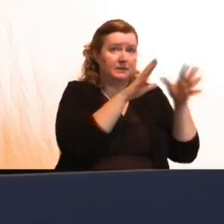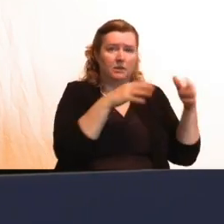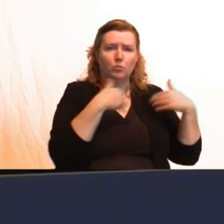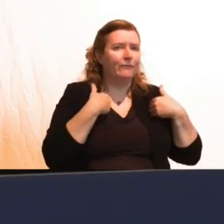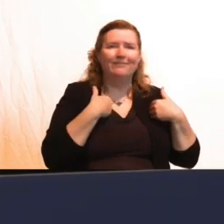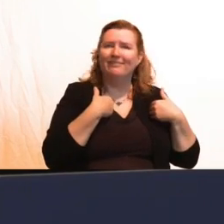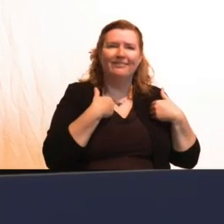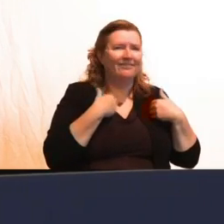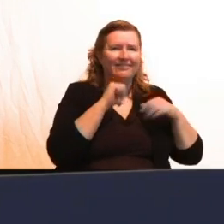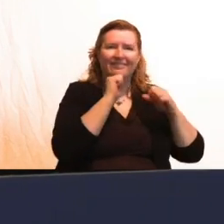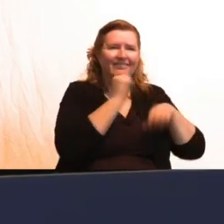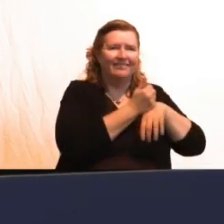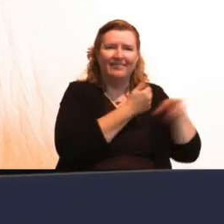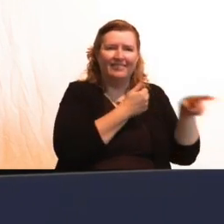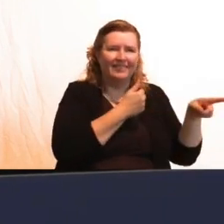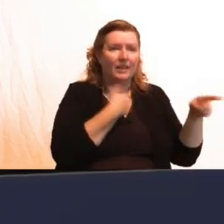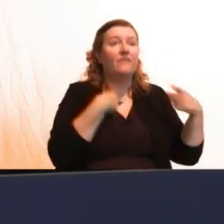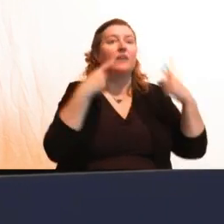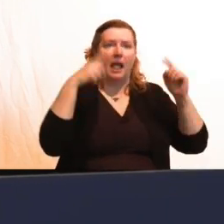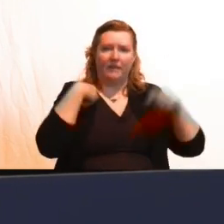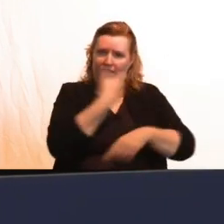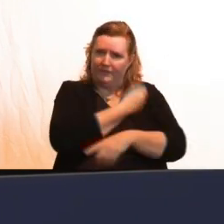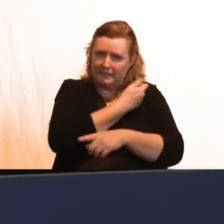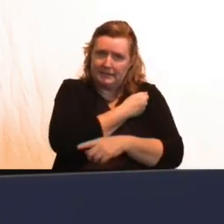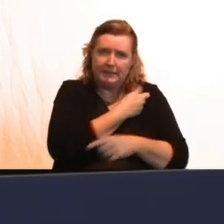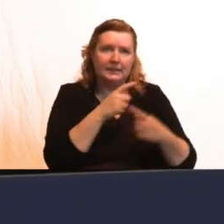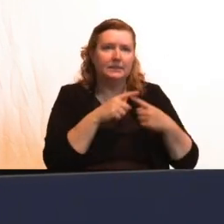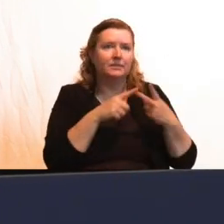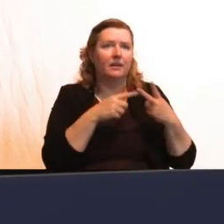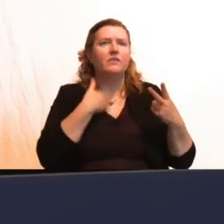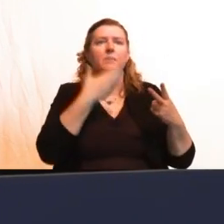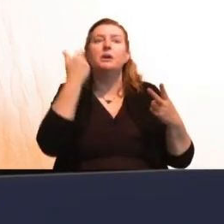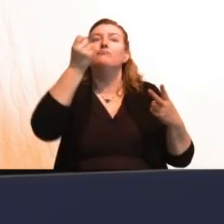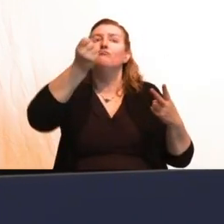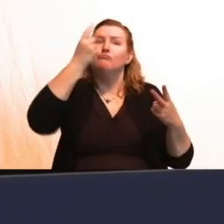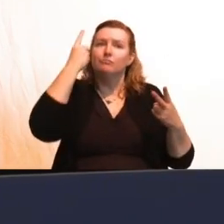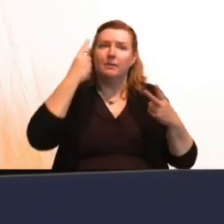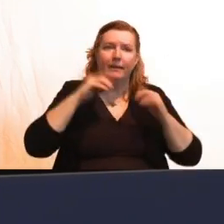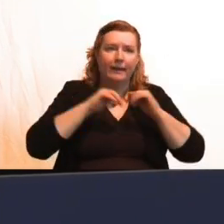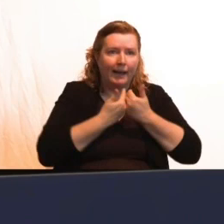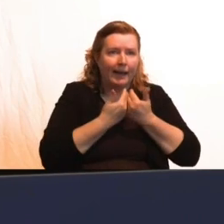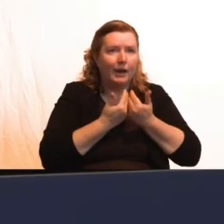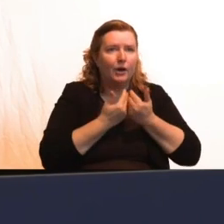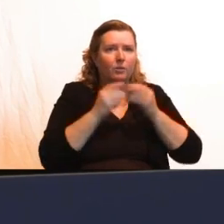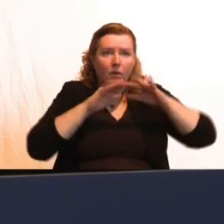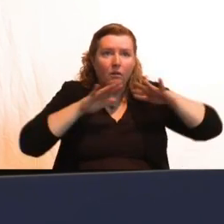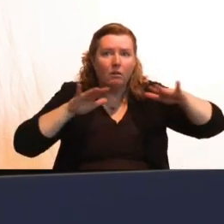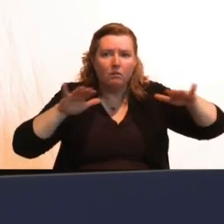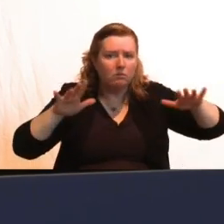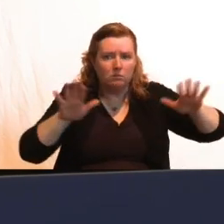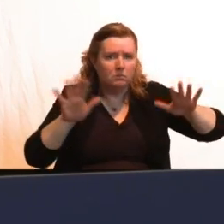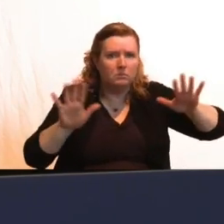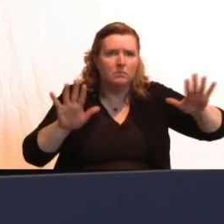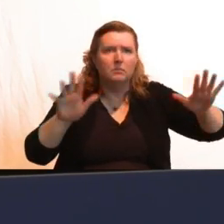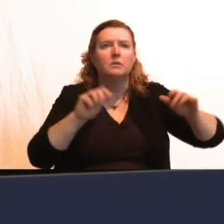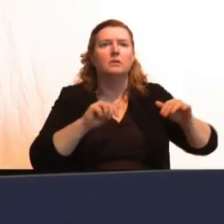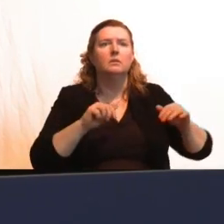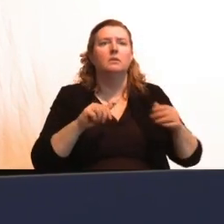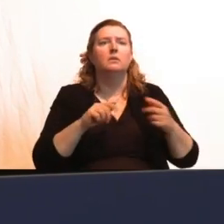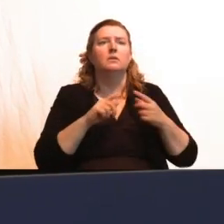how the virus works, better therapeutics, better treatment elements. That